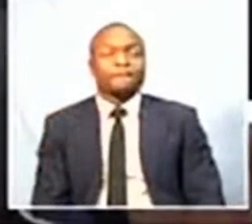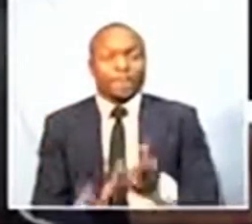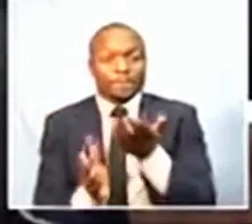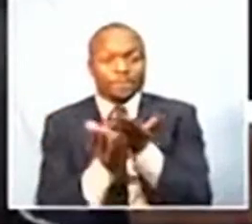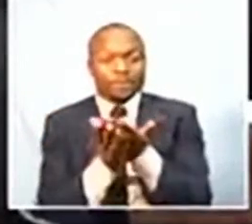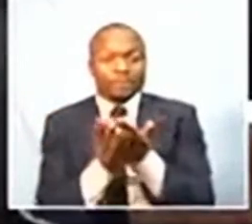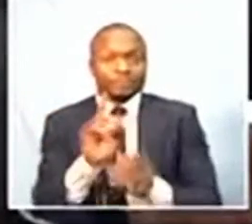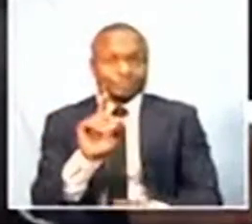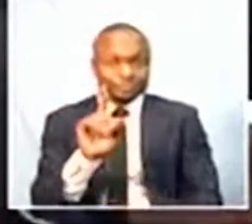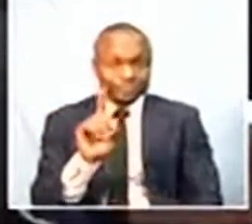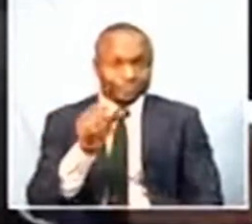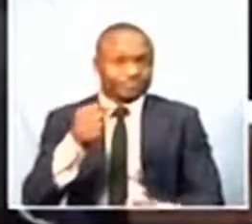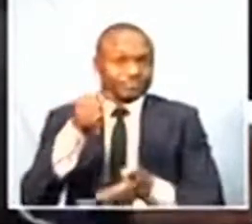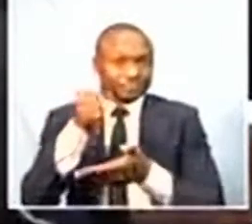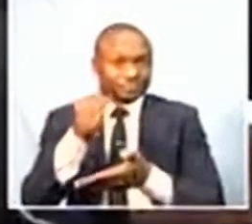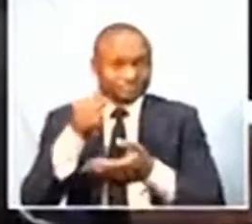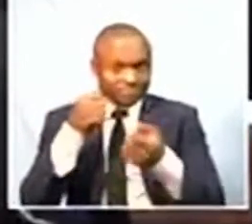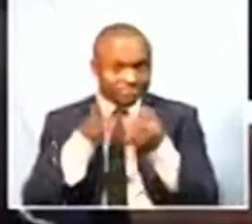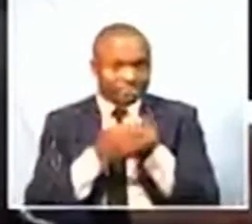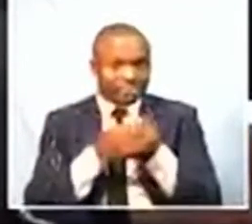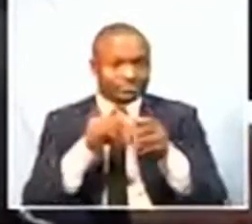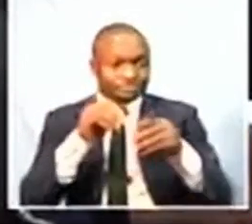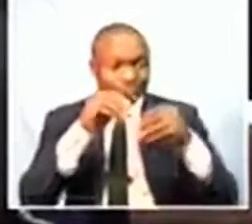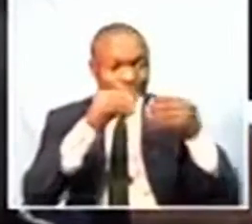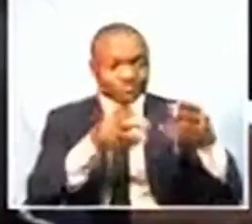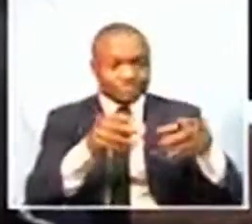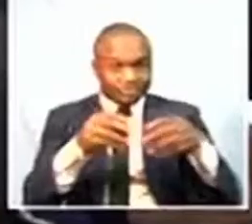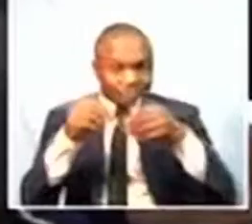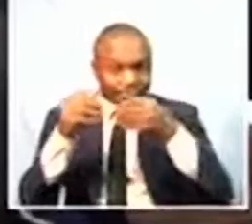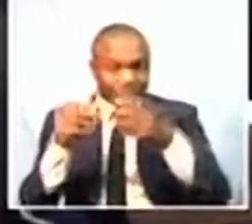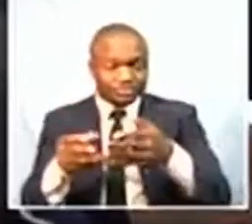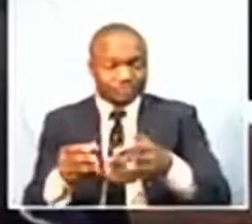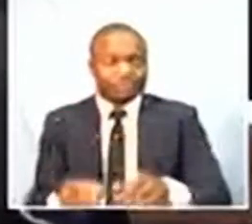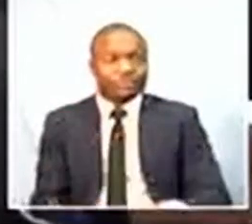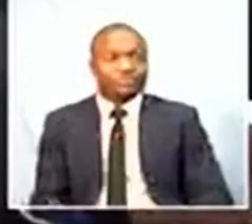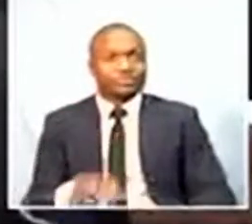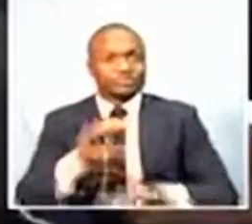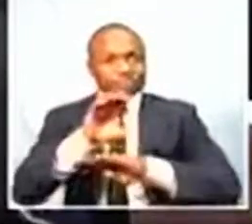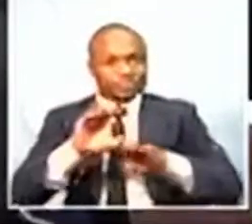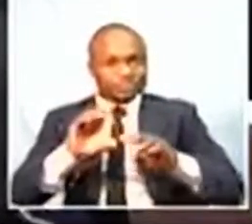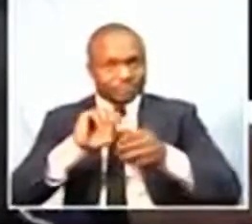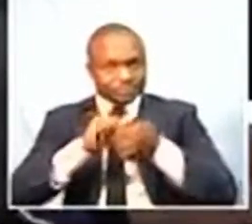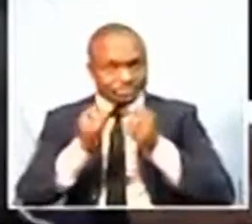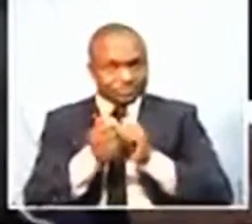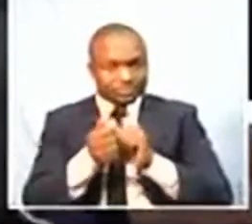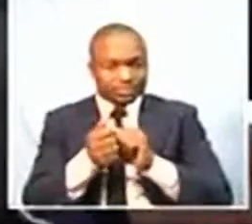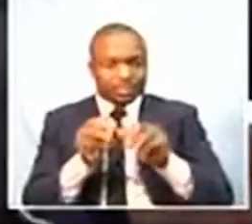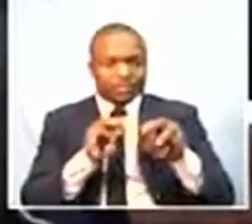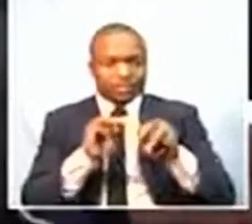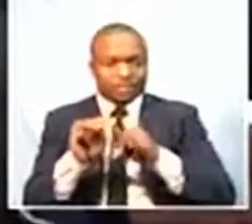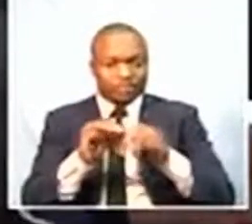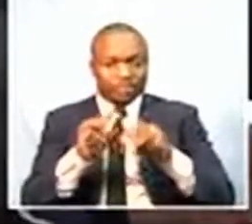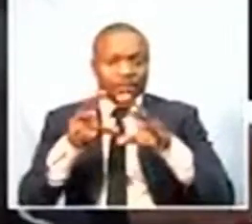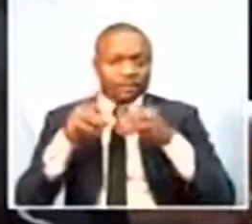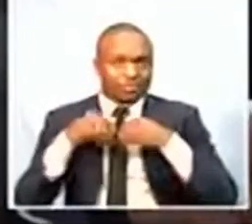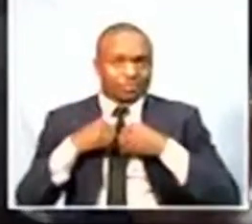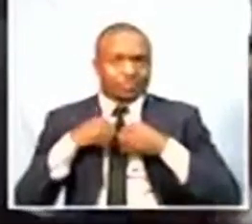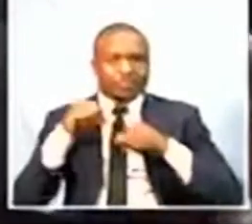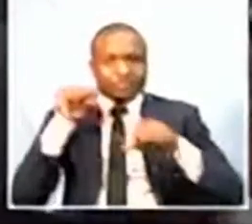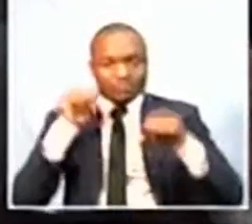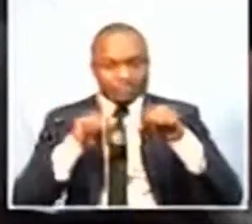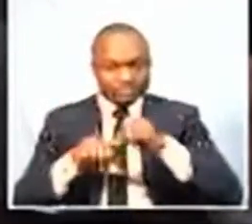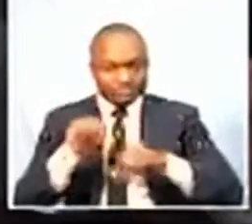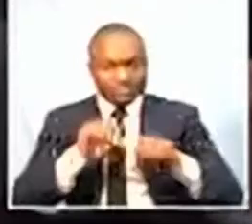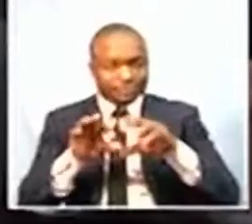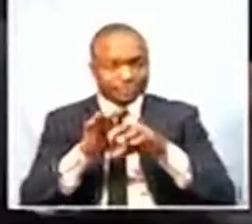Appendix 1, budget, funding, and expenditure. Cause of query, management acknowledges the auditor's